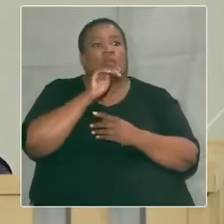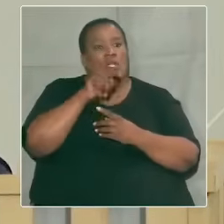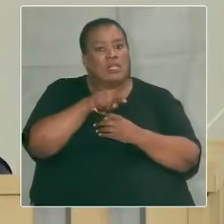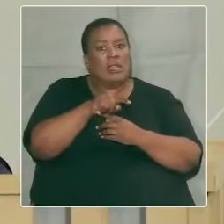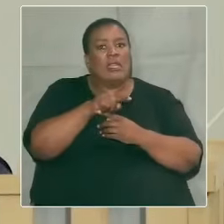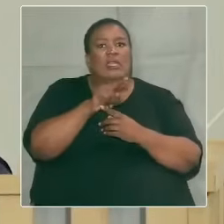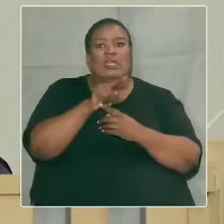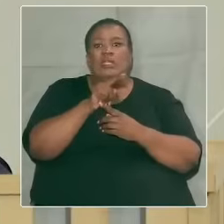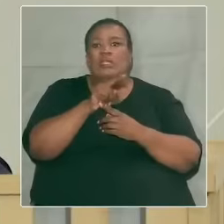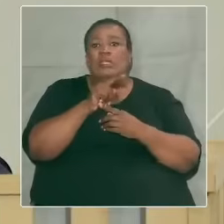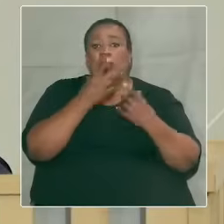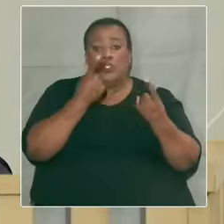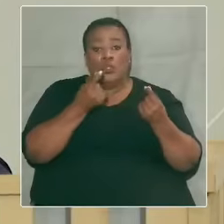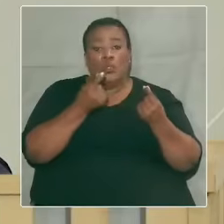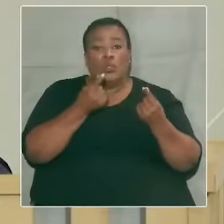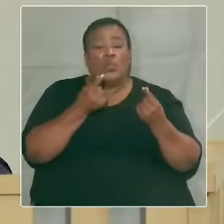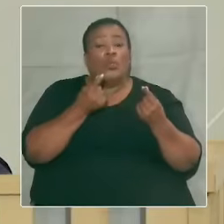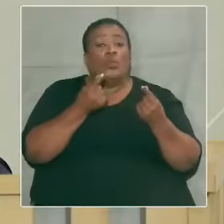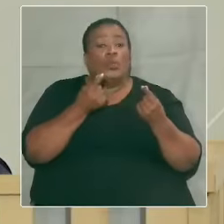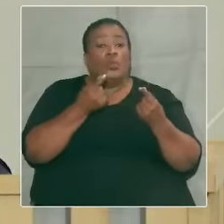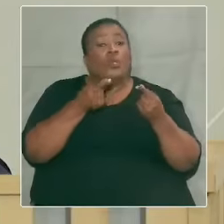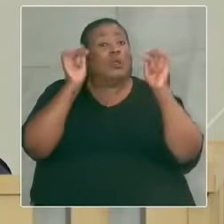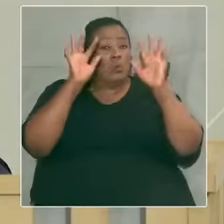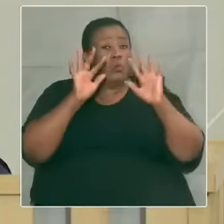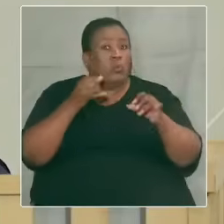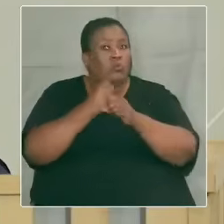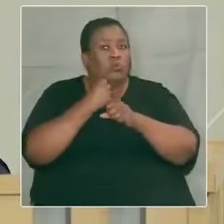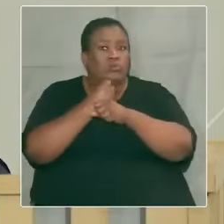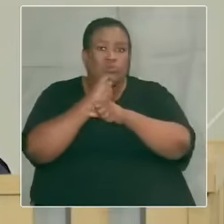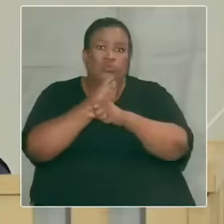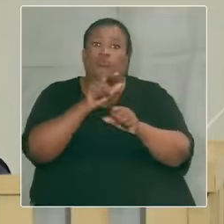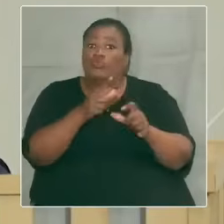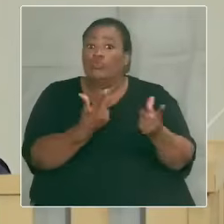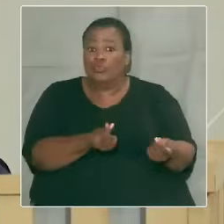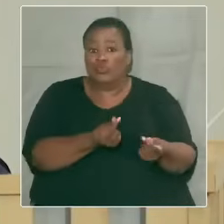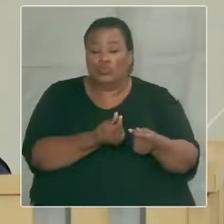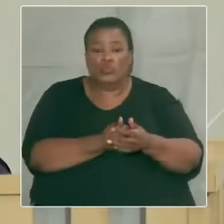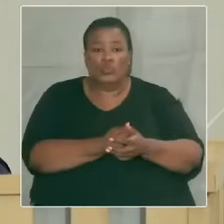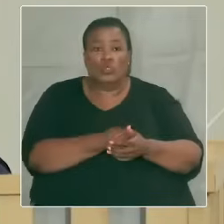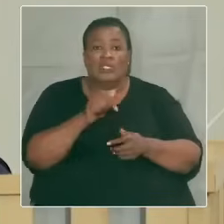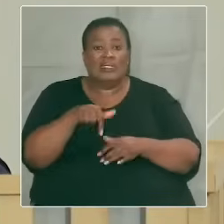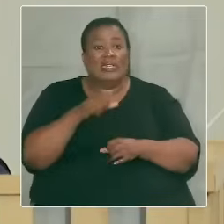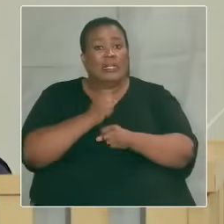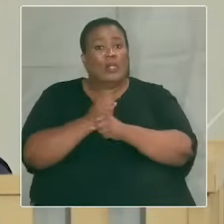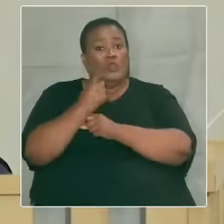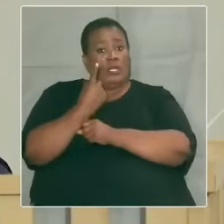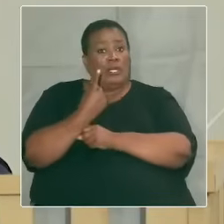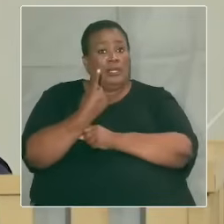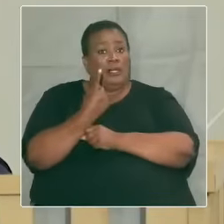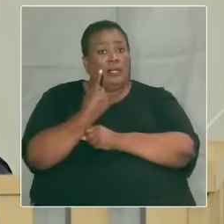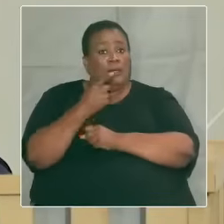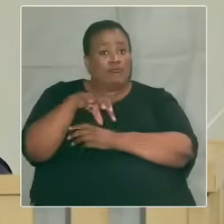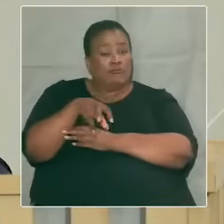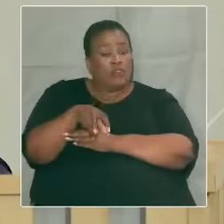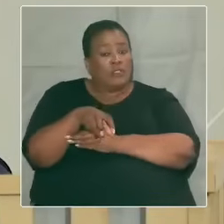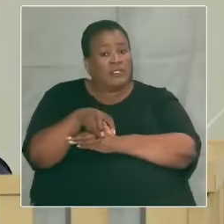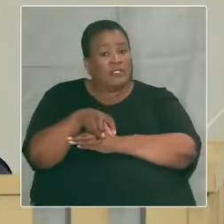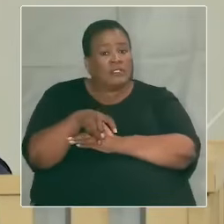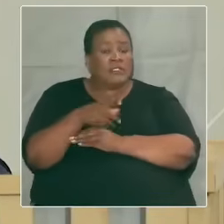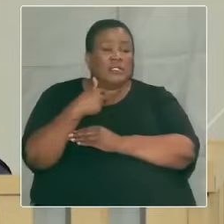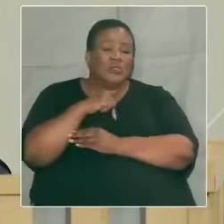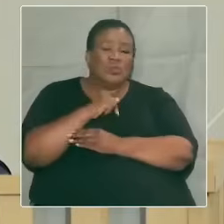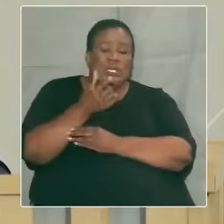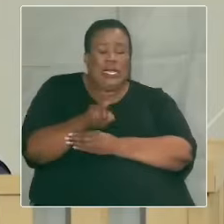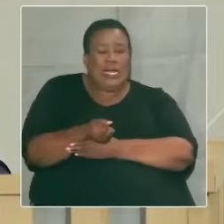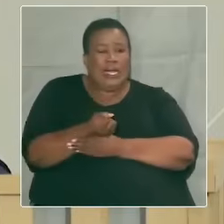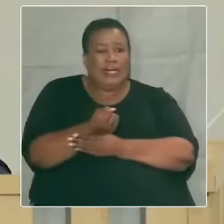breakthrough. We can go as far as in Gauteng province, where we had